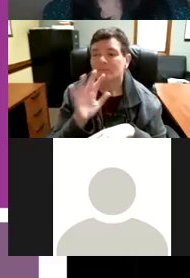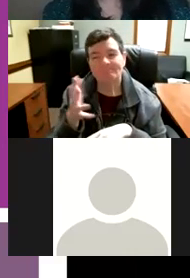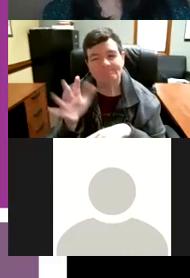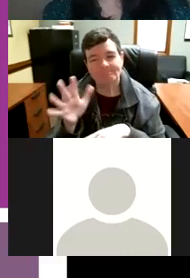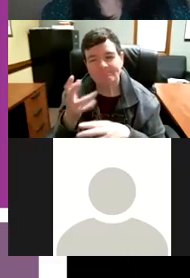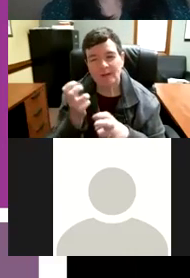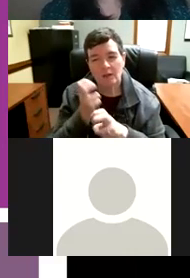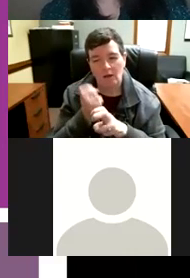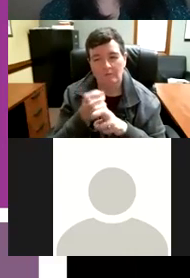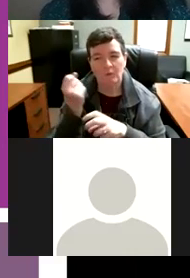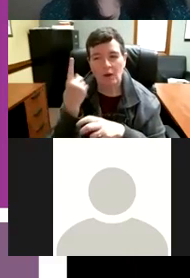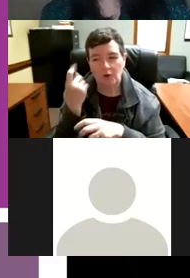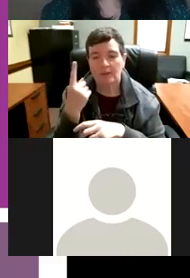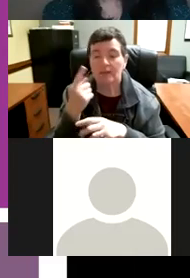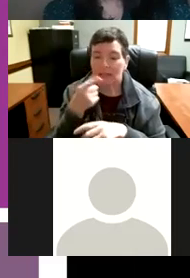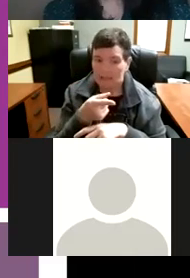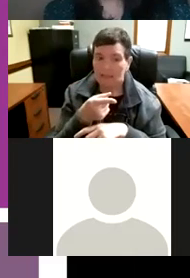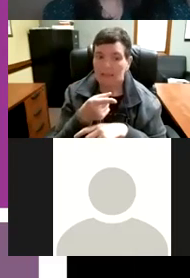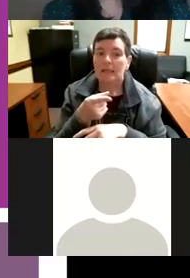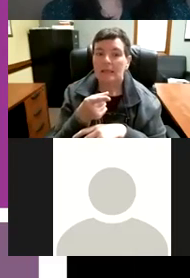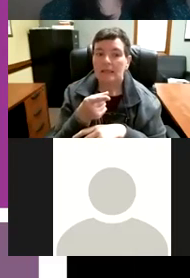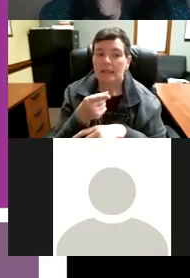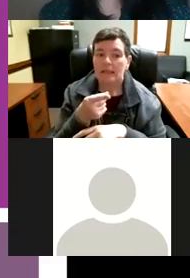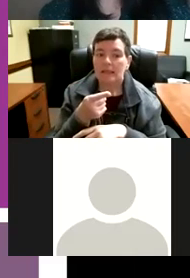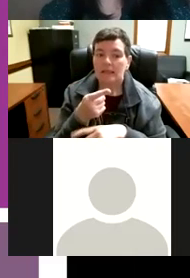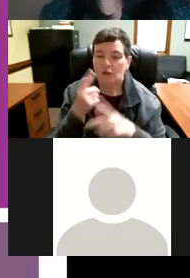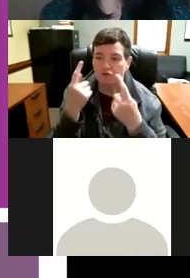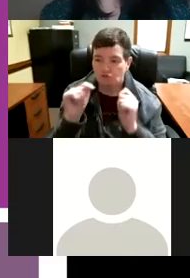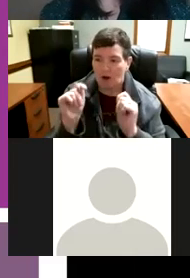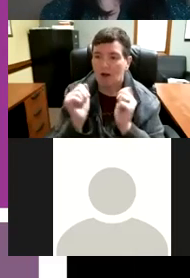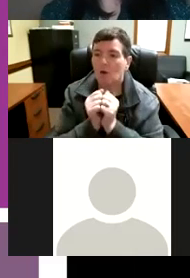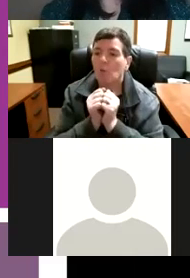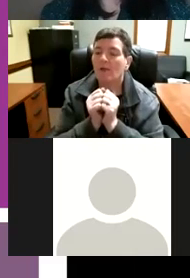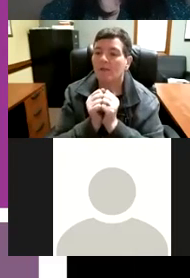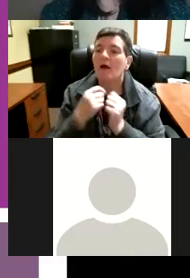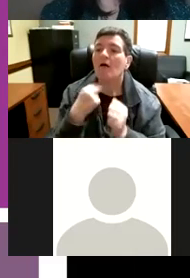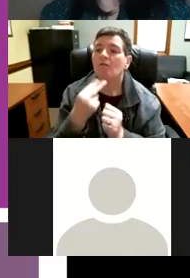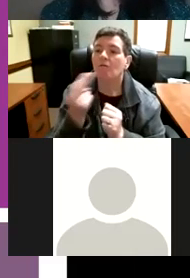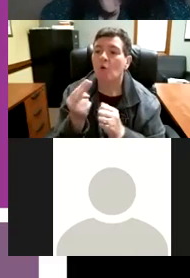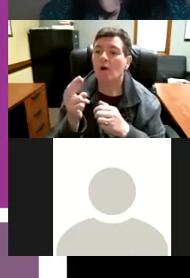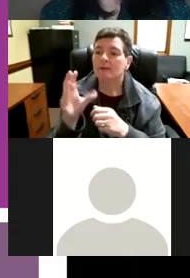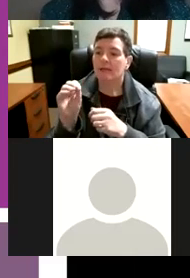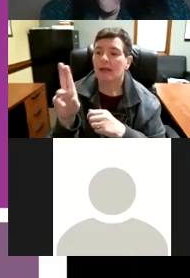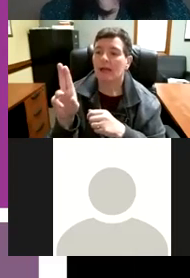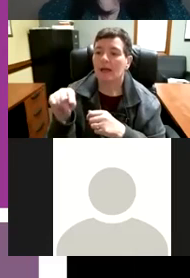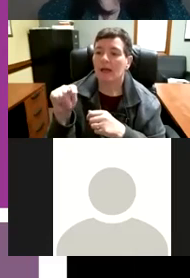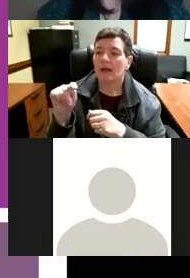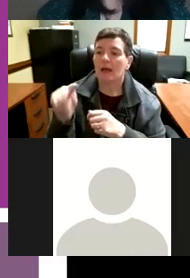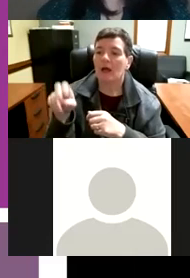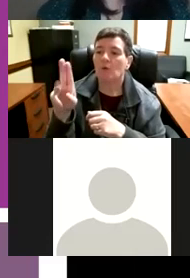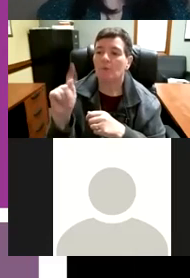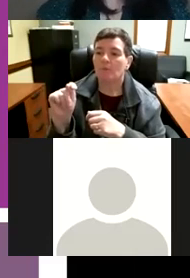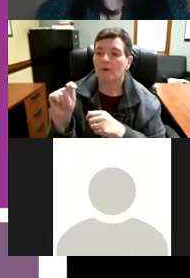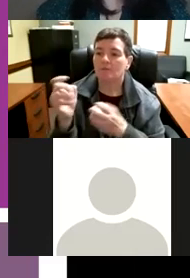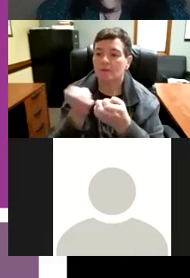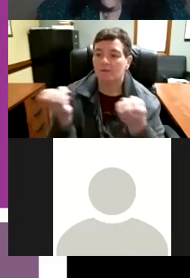to understand. So he is currently doing a trial with a voice output device. He's just getting started with it. And in this video, he's